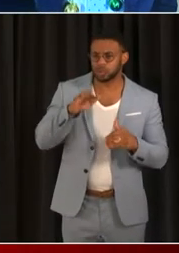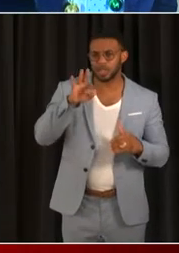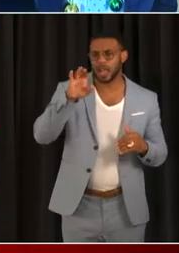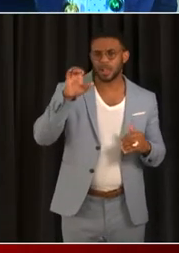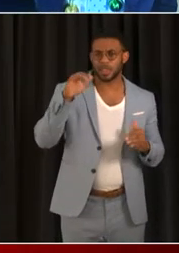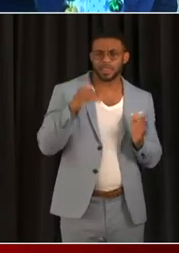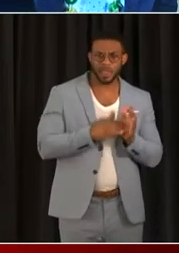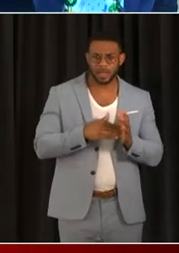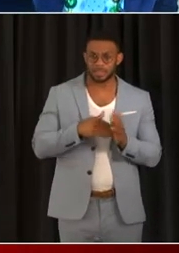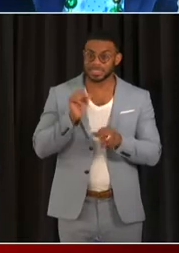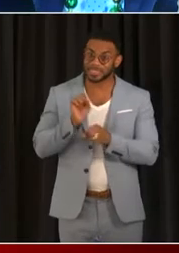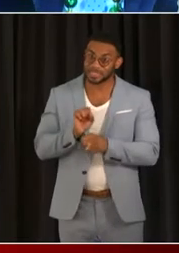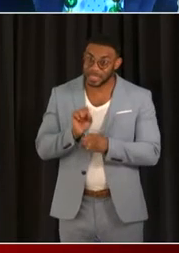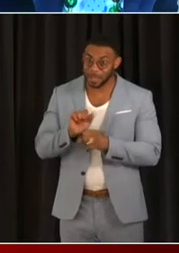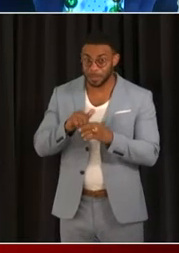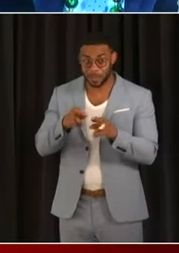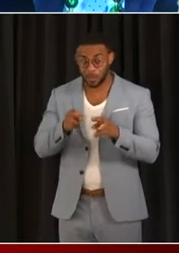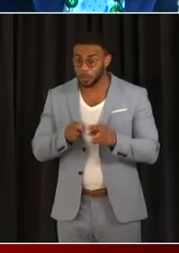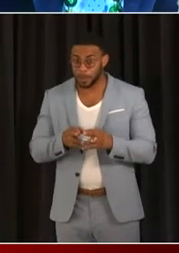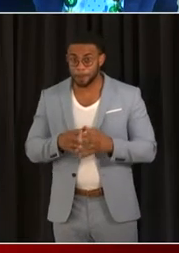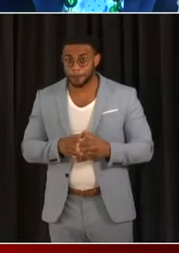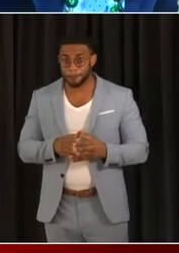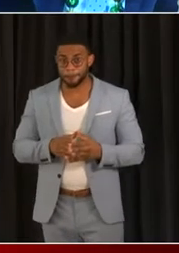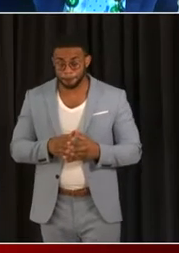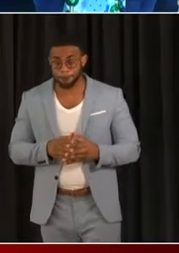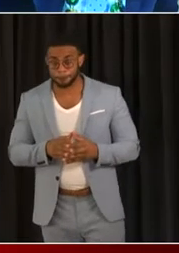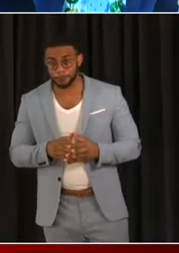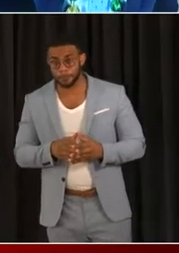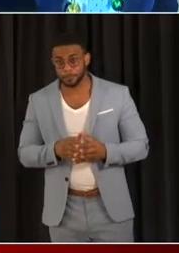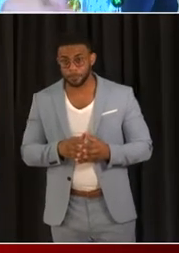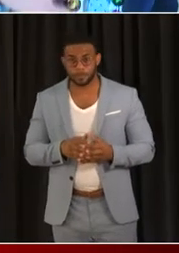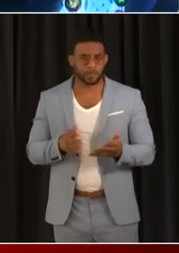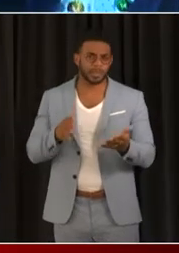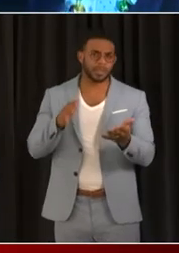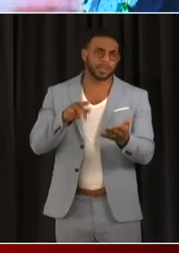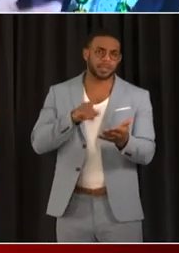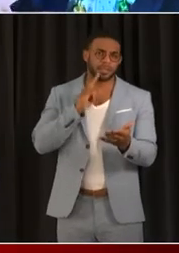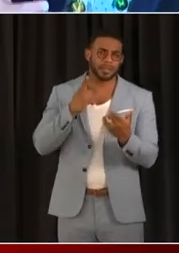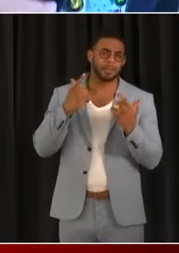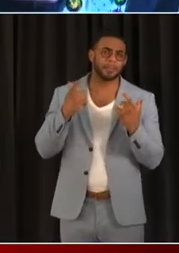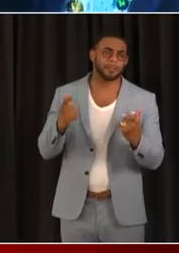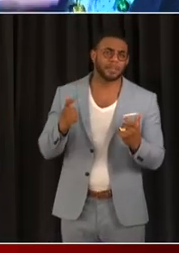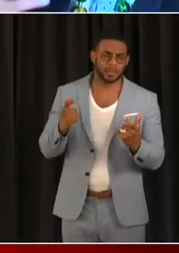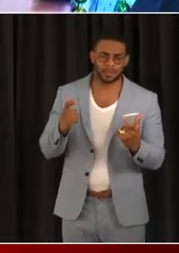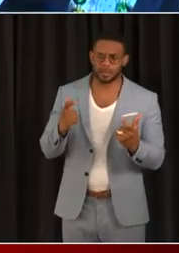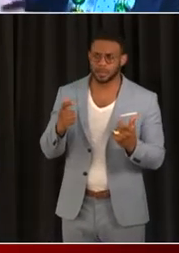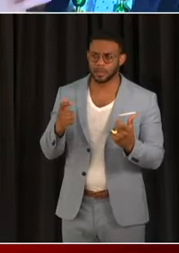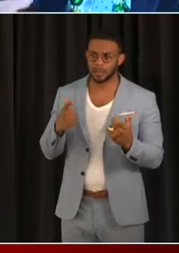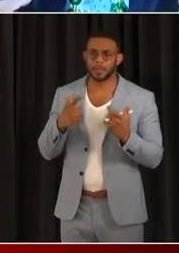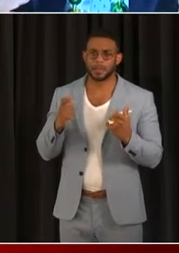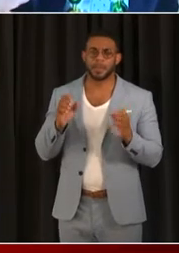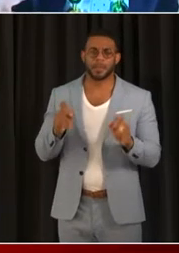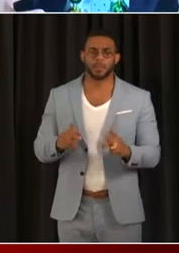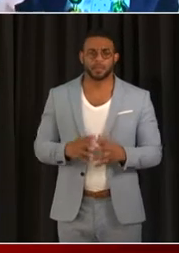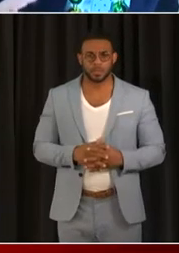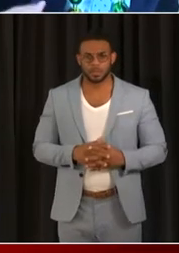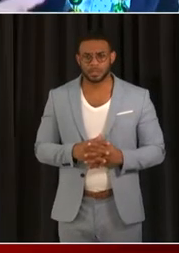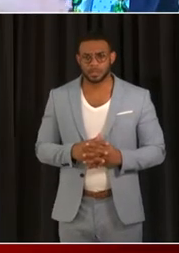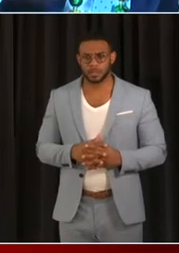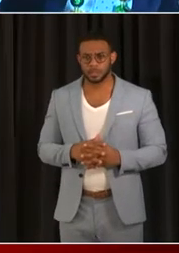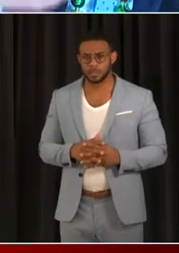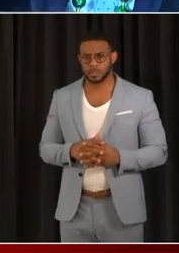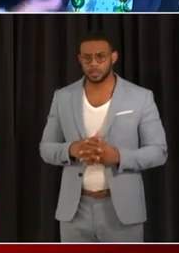to 900,000 jobs in the region. So this is a big boom, a big